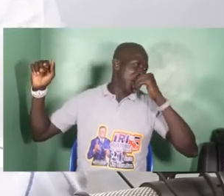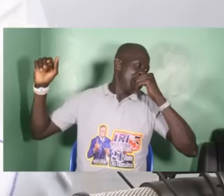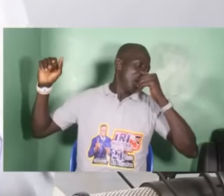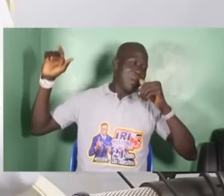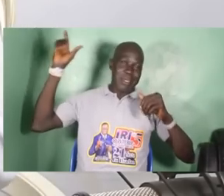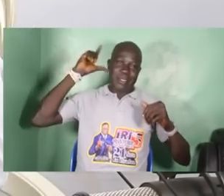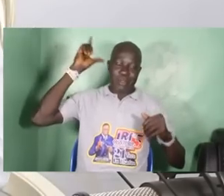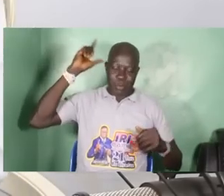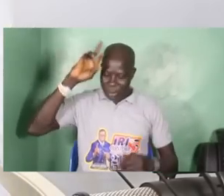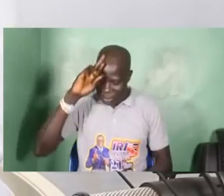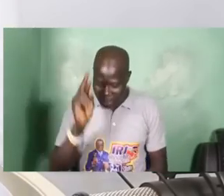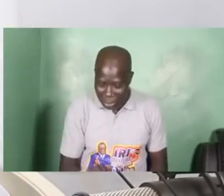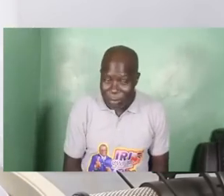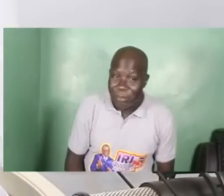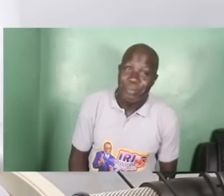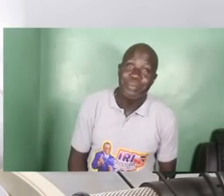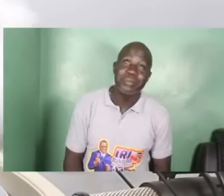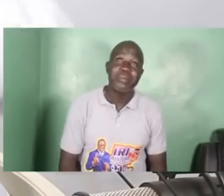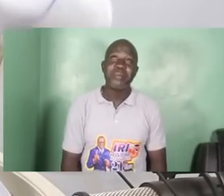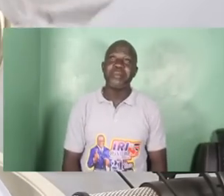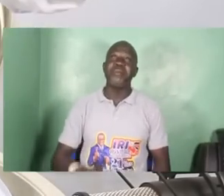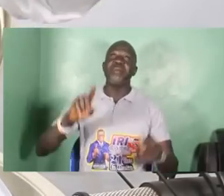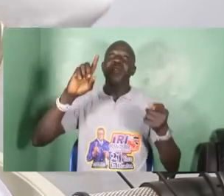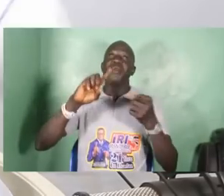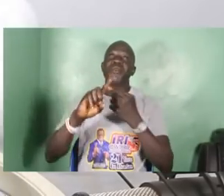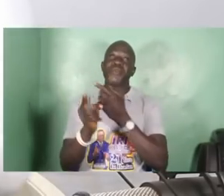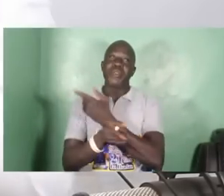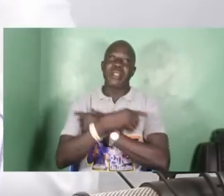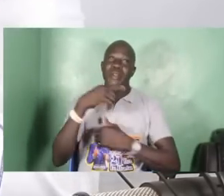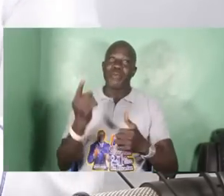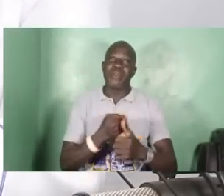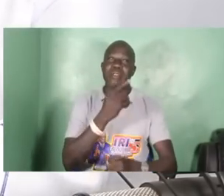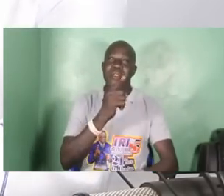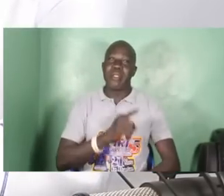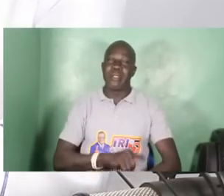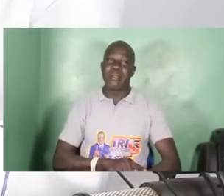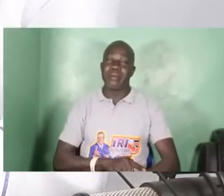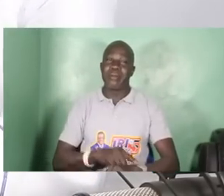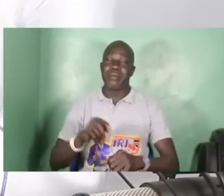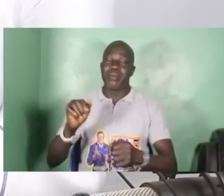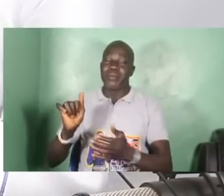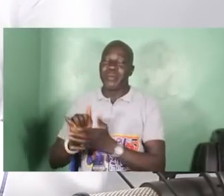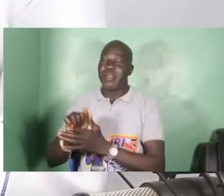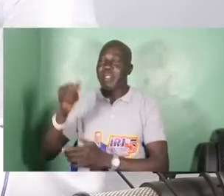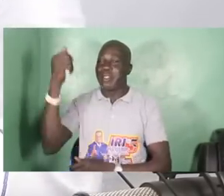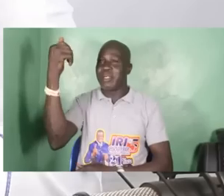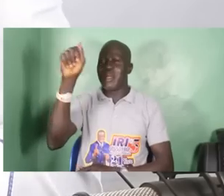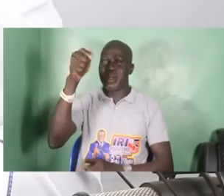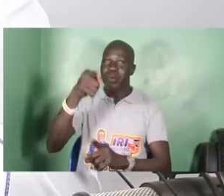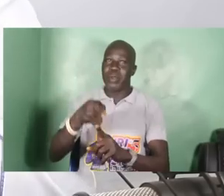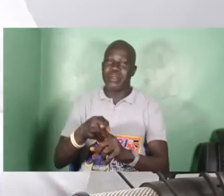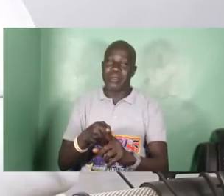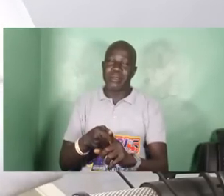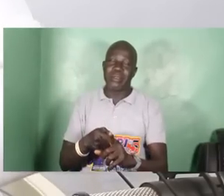egba mi sa listen to me sa oni ojo akoko today the first day osu kewa of the